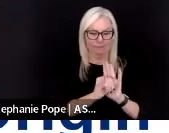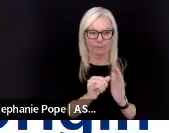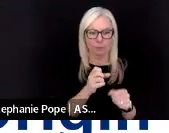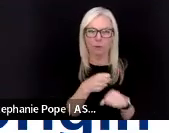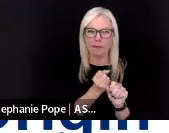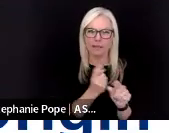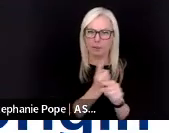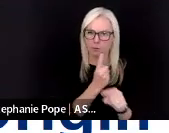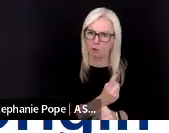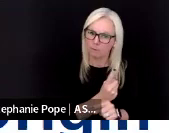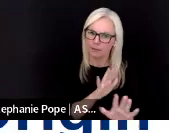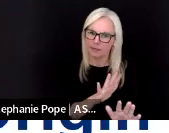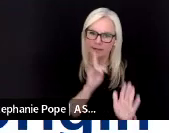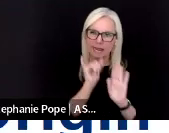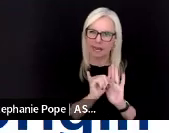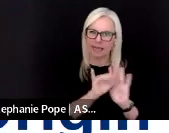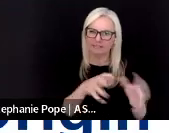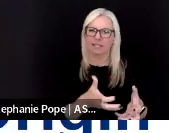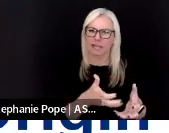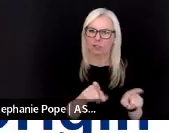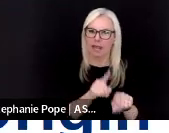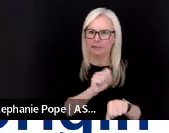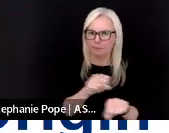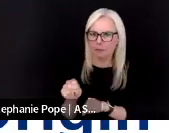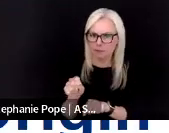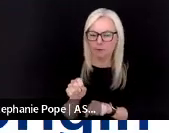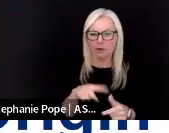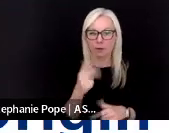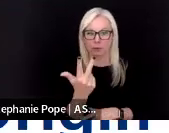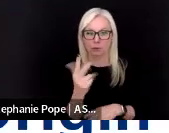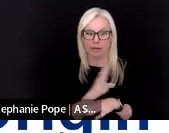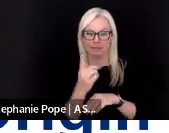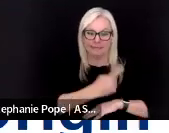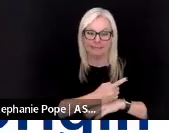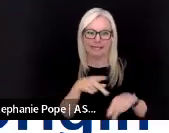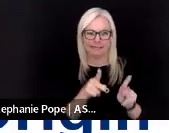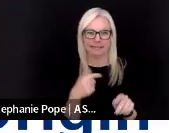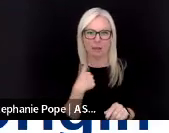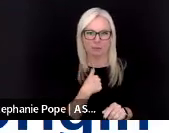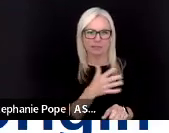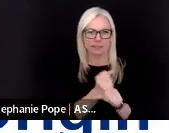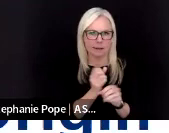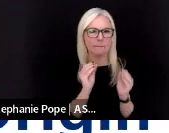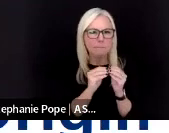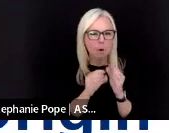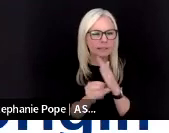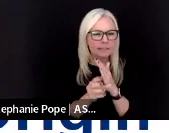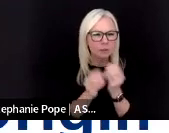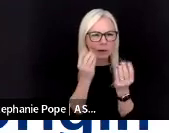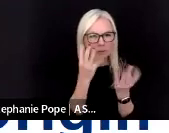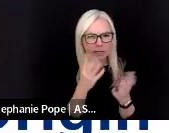the most accurate classification as possible. And those 3 business days allow us to get additional information, to speak